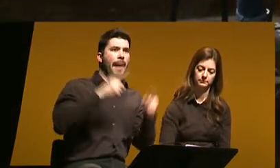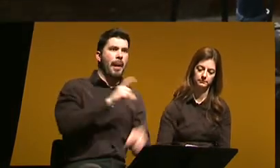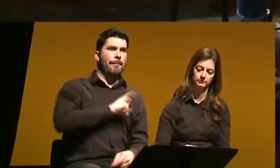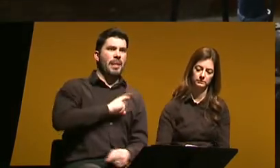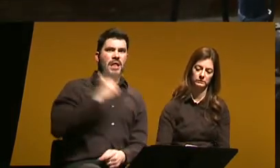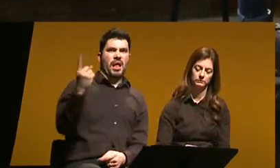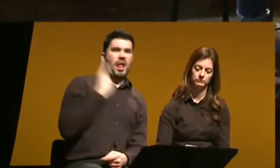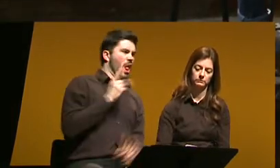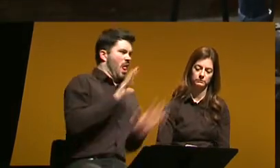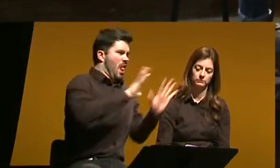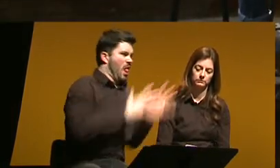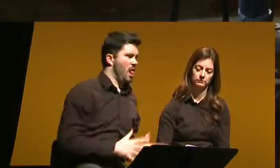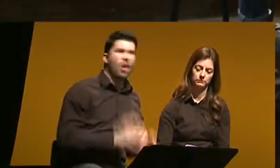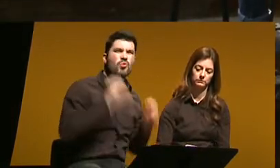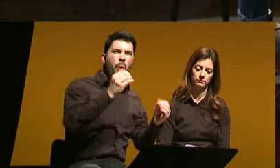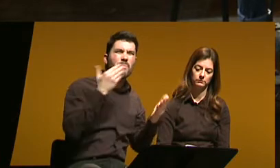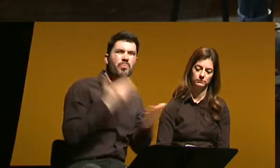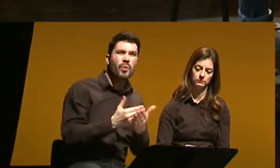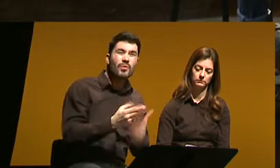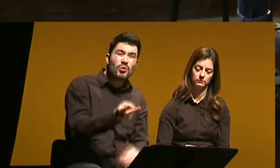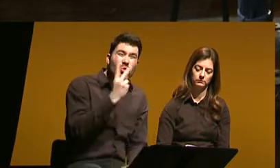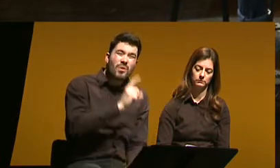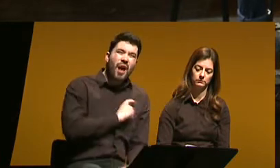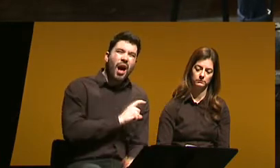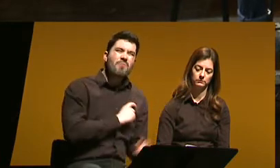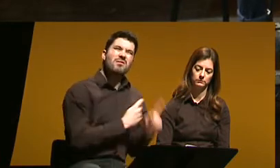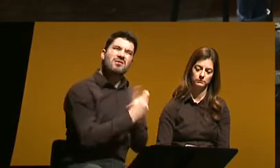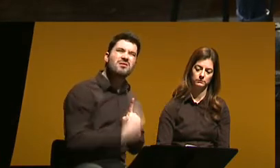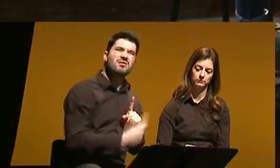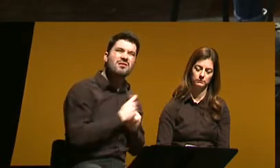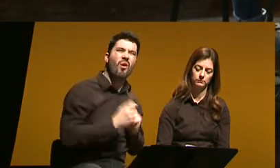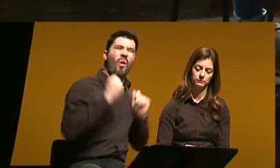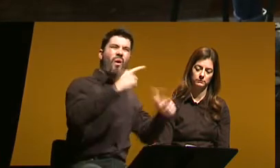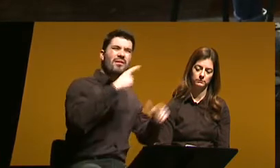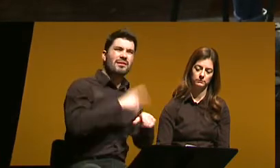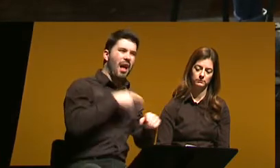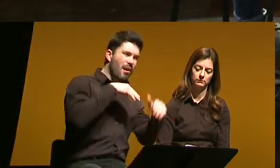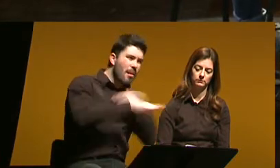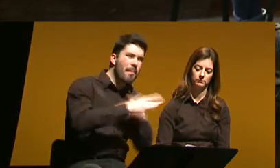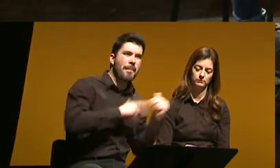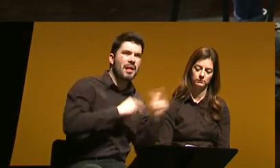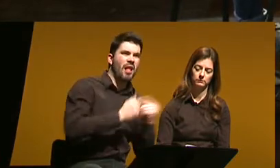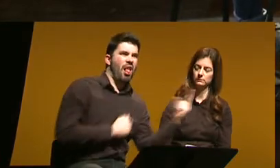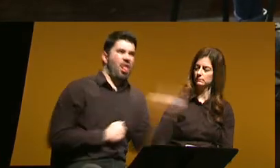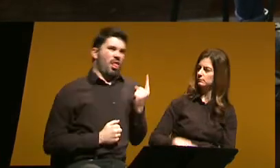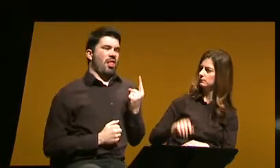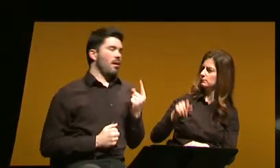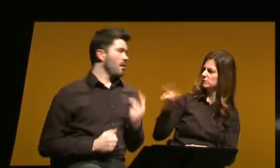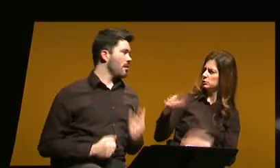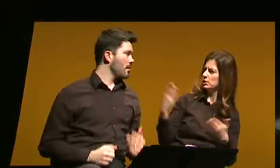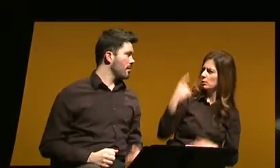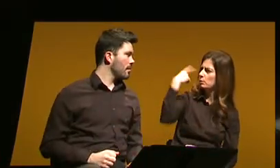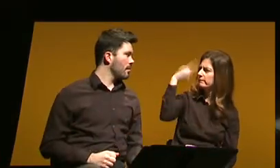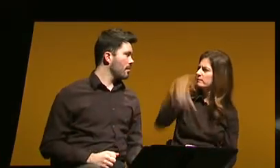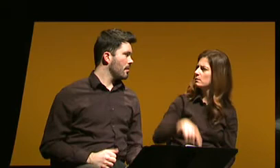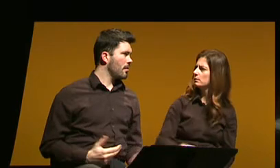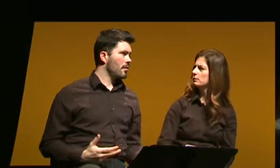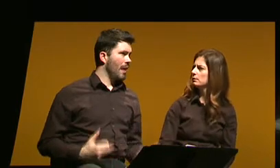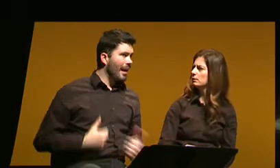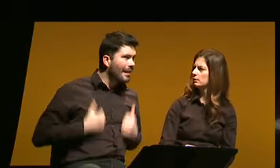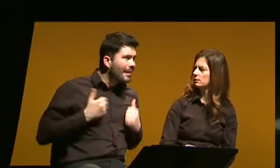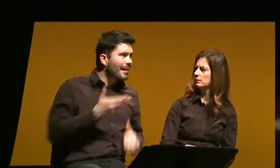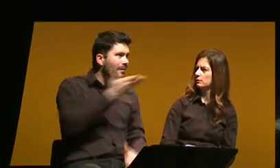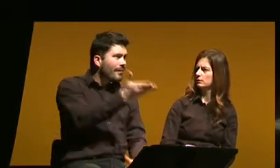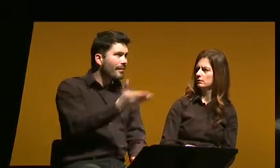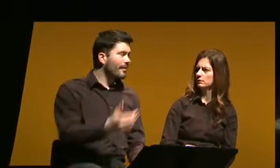Stop and frisk. There are two cops who always harass me to enter my building. They ask, What are you doing here? I live